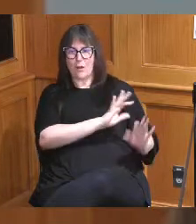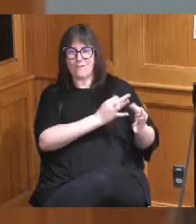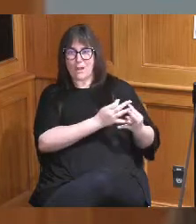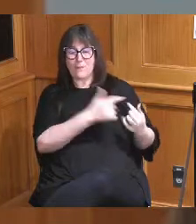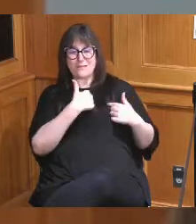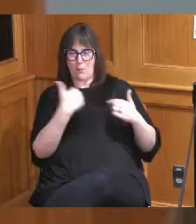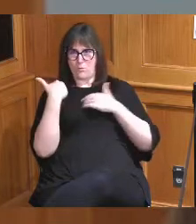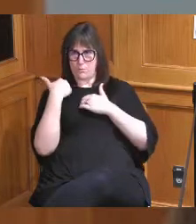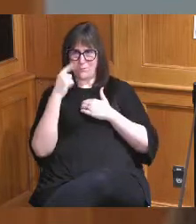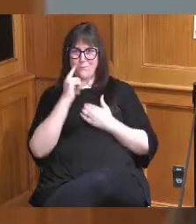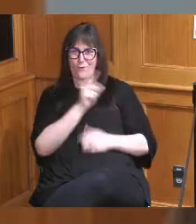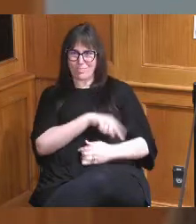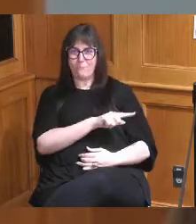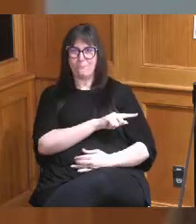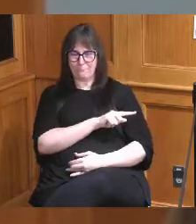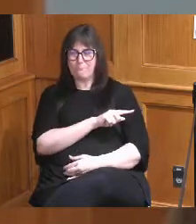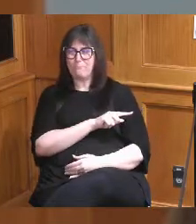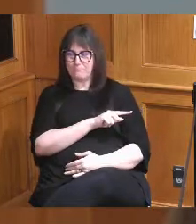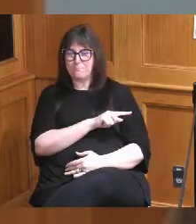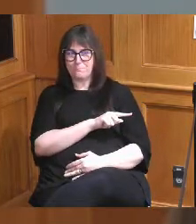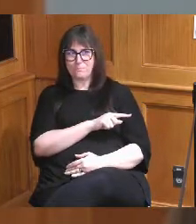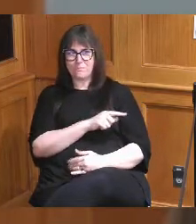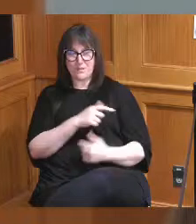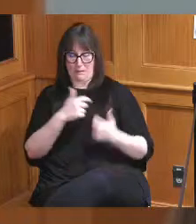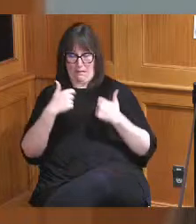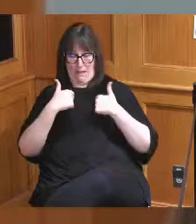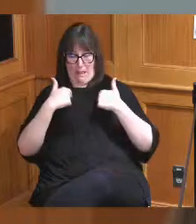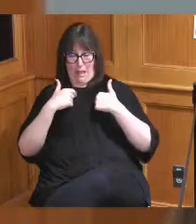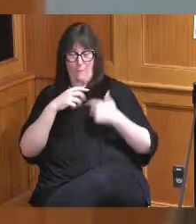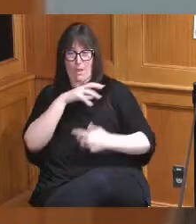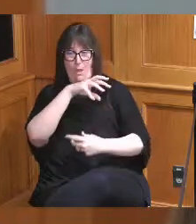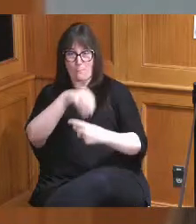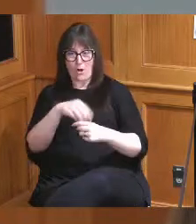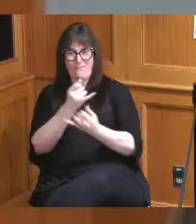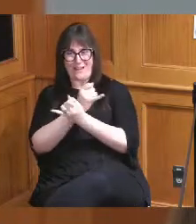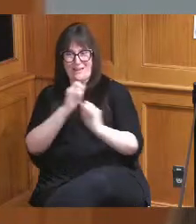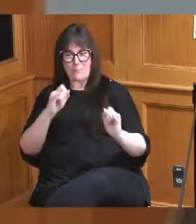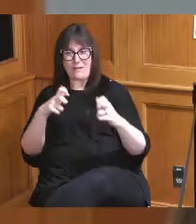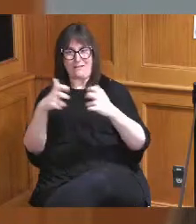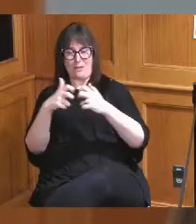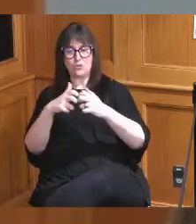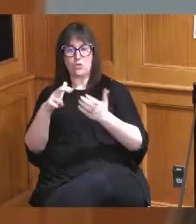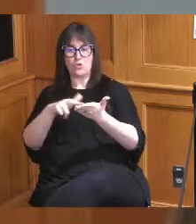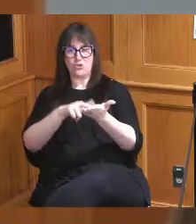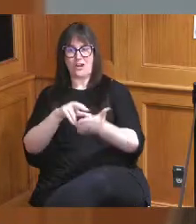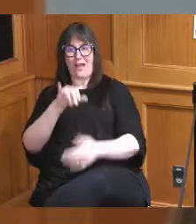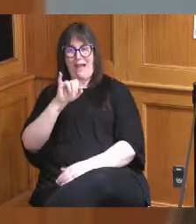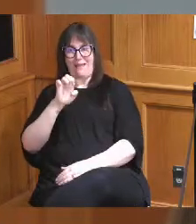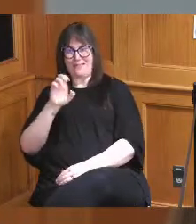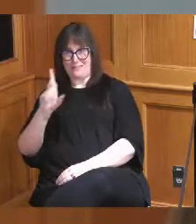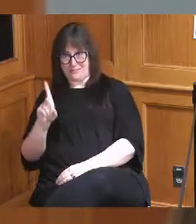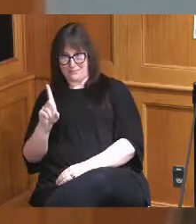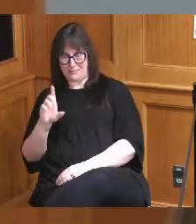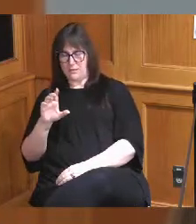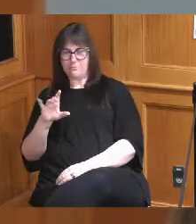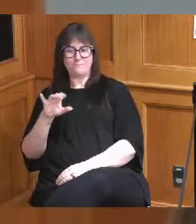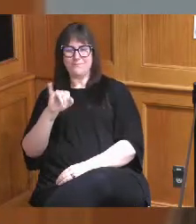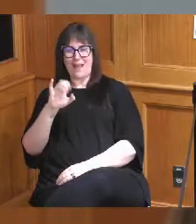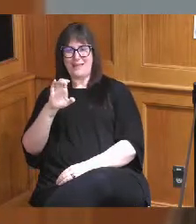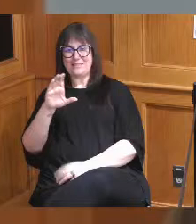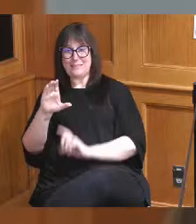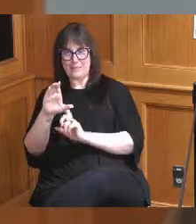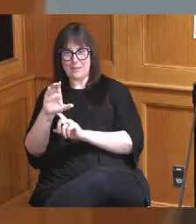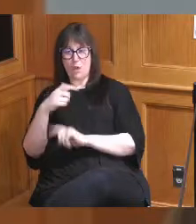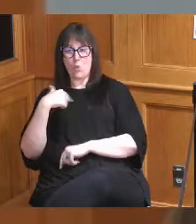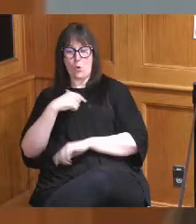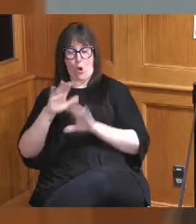One of the things is with me being an electrical contractor, I am a part of Independent Electrical Contractors, IEC. We're open shop right here in